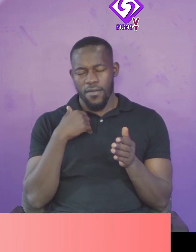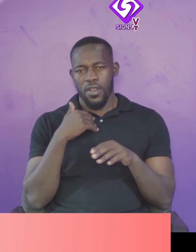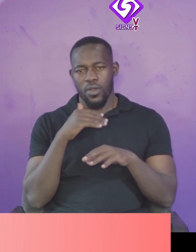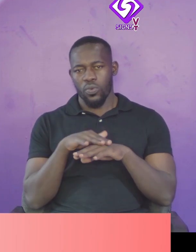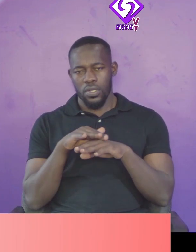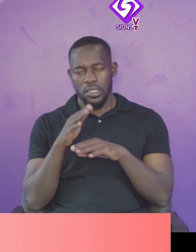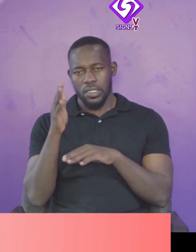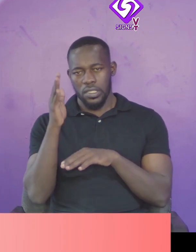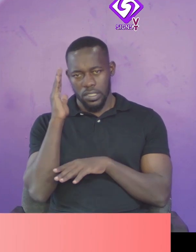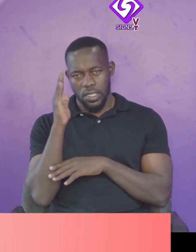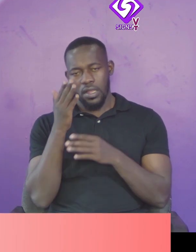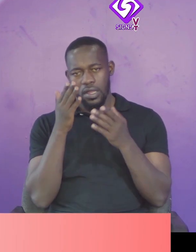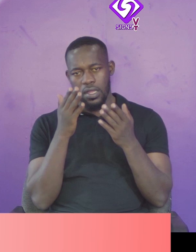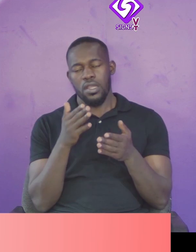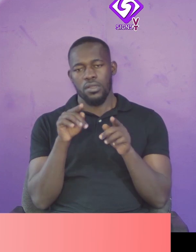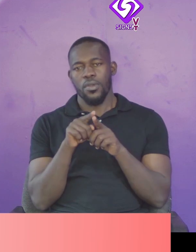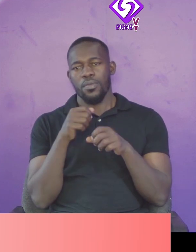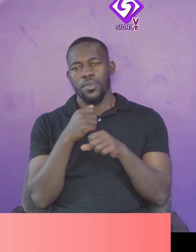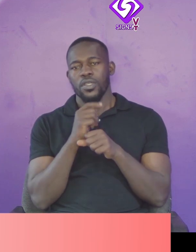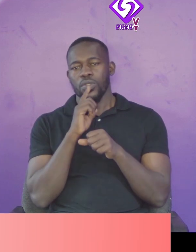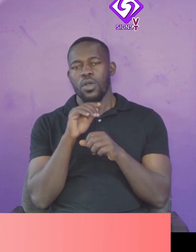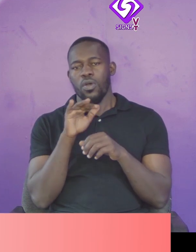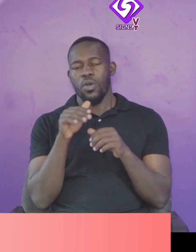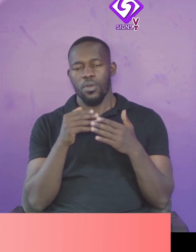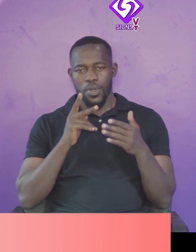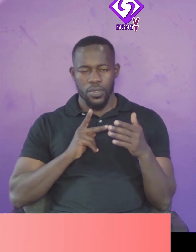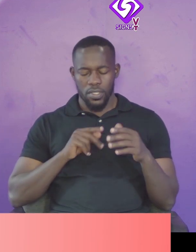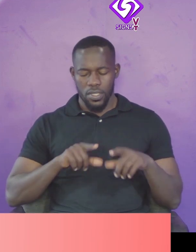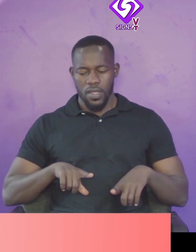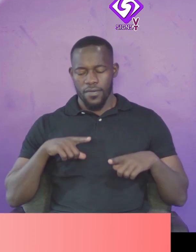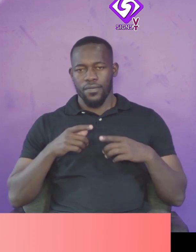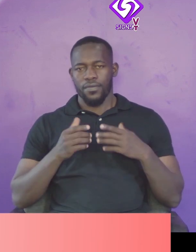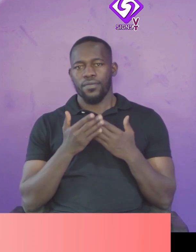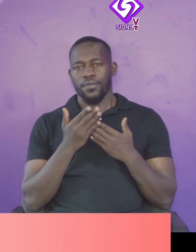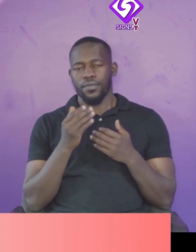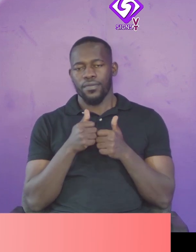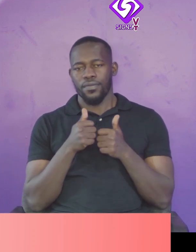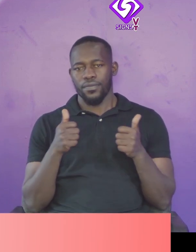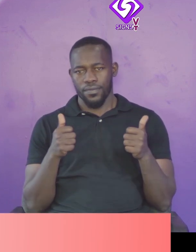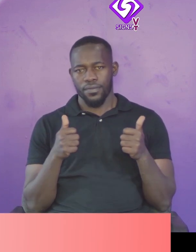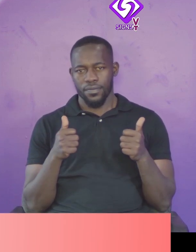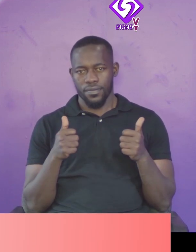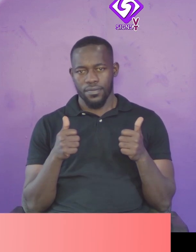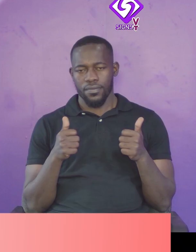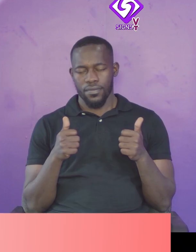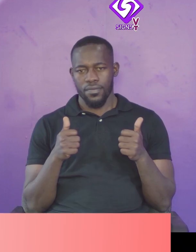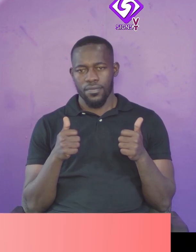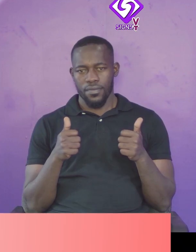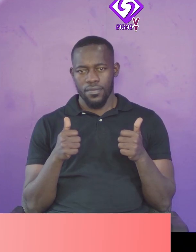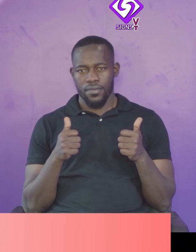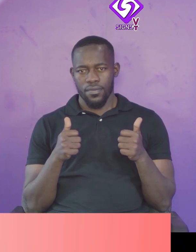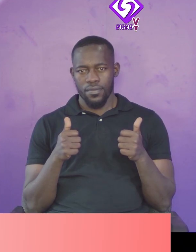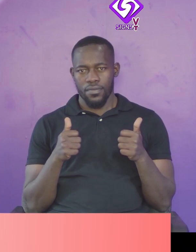deployed heavily and to make sure that everyone's welfare is well taken of. At a point, you remember there